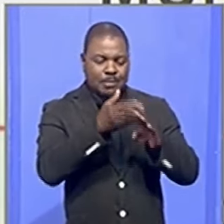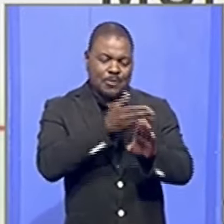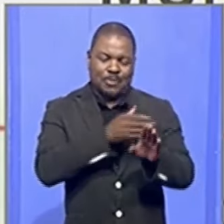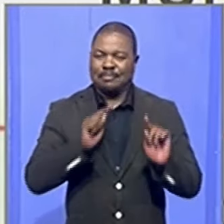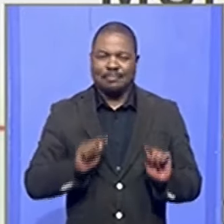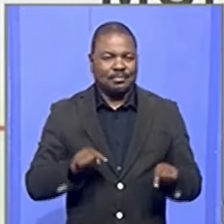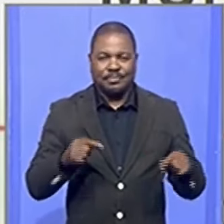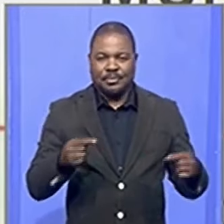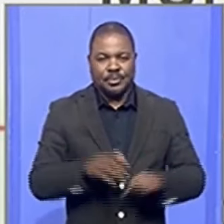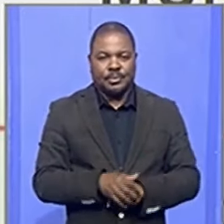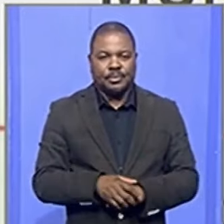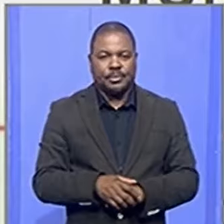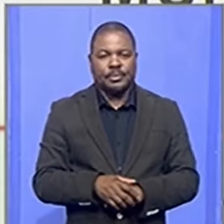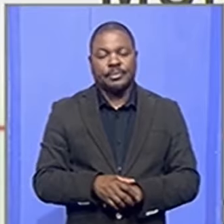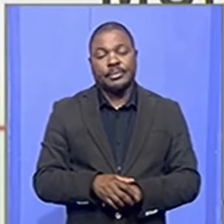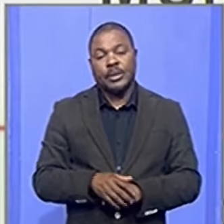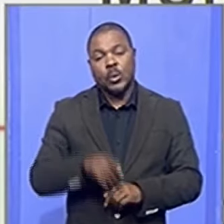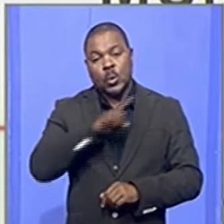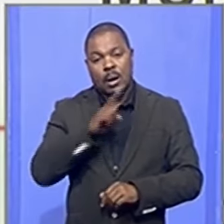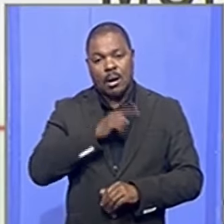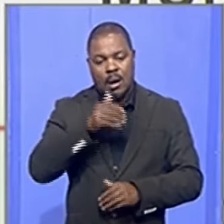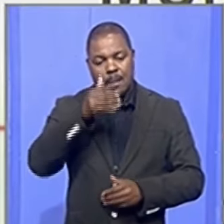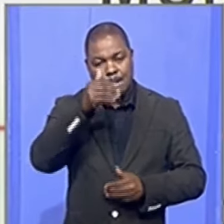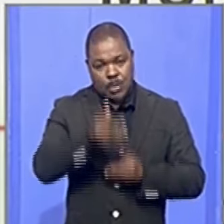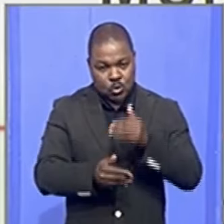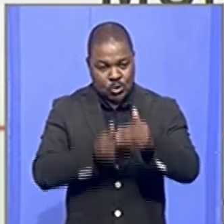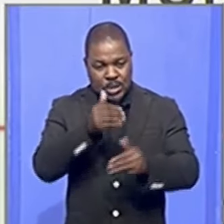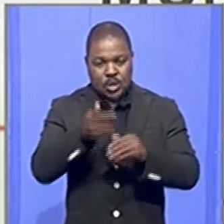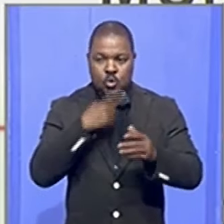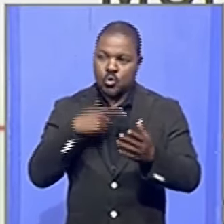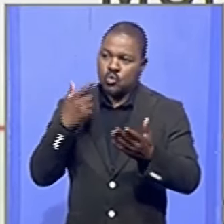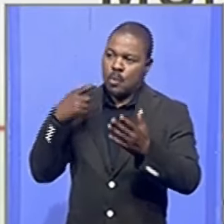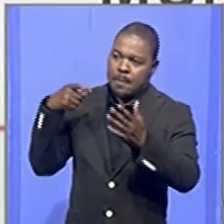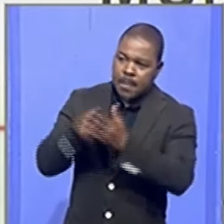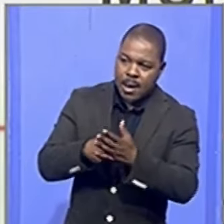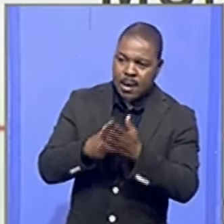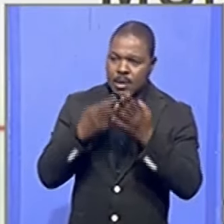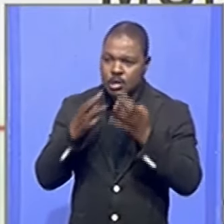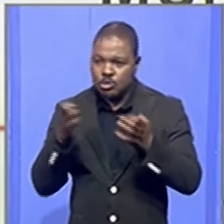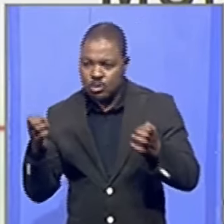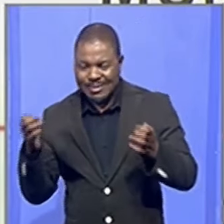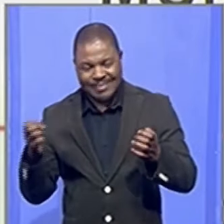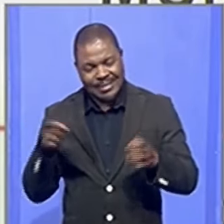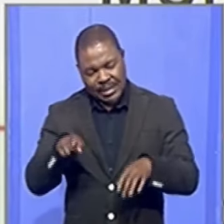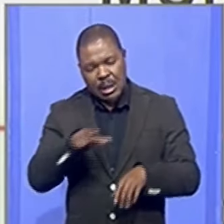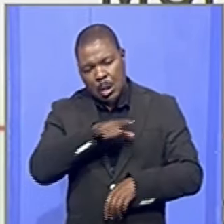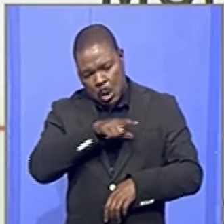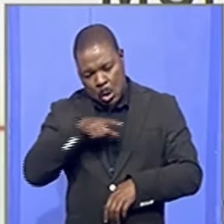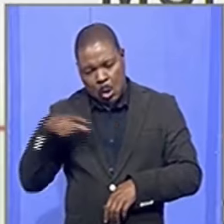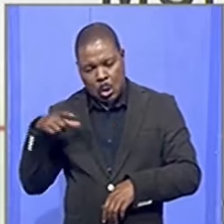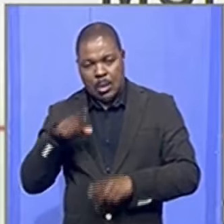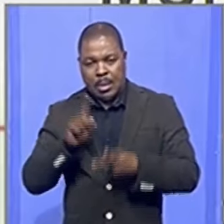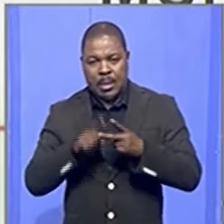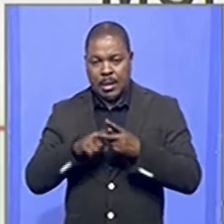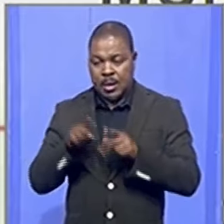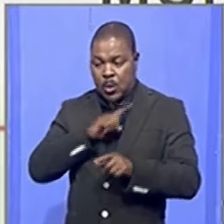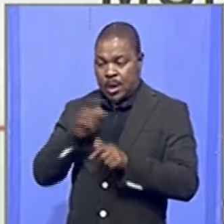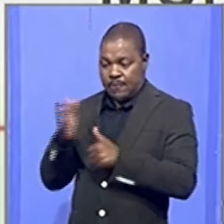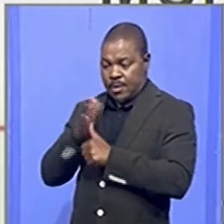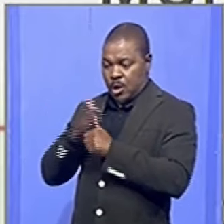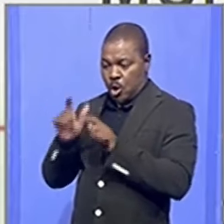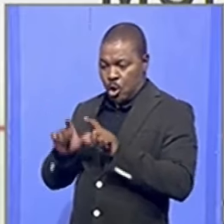Di processes tsa rona tsa procurement di tsa sebaka. Di committee di tshwanetse gore di